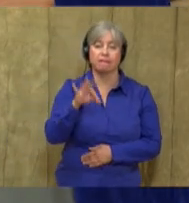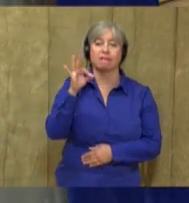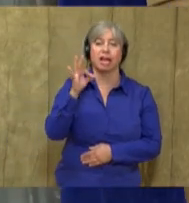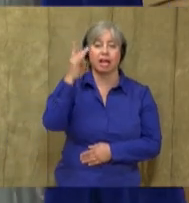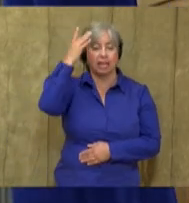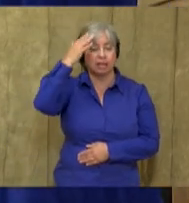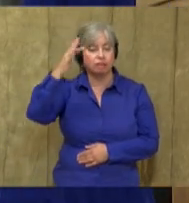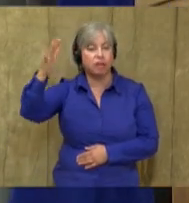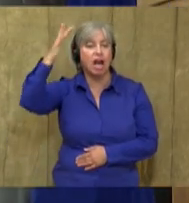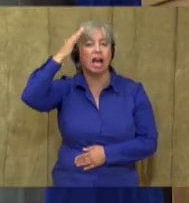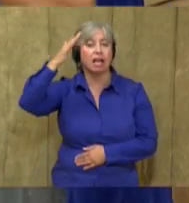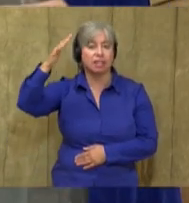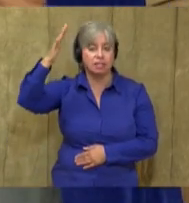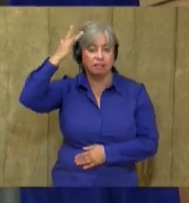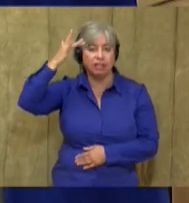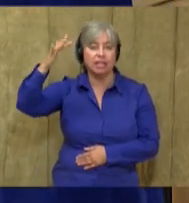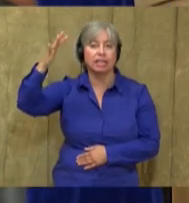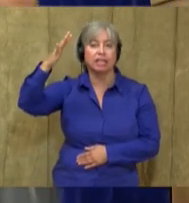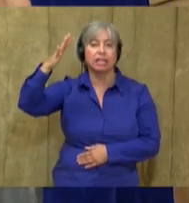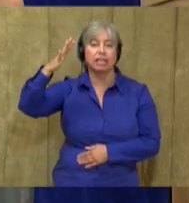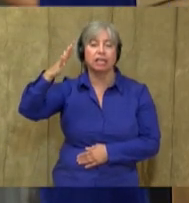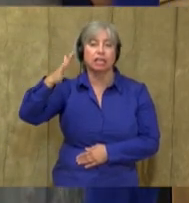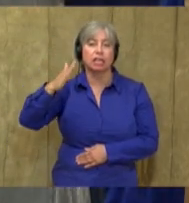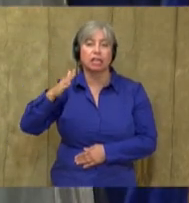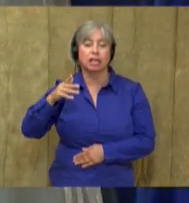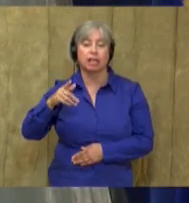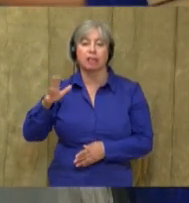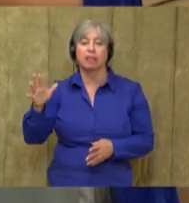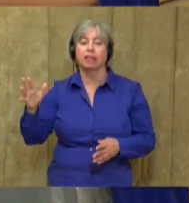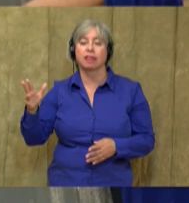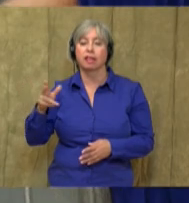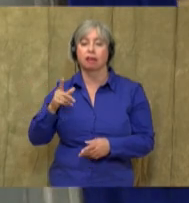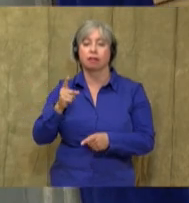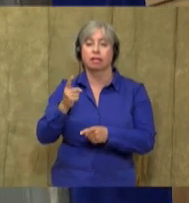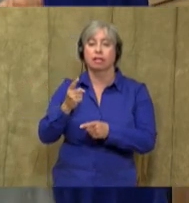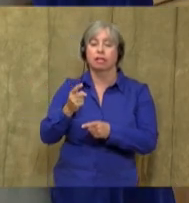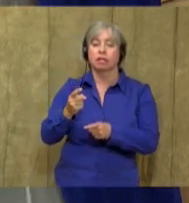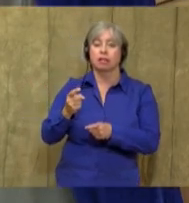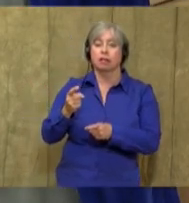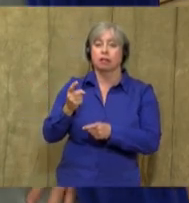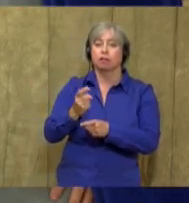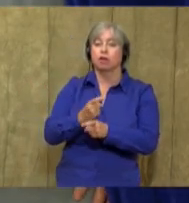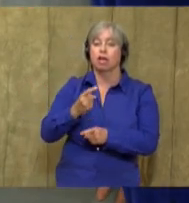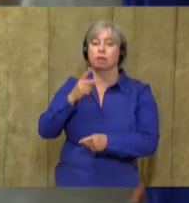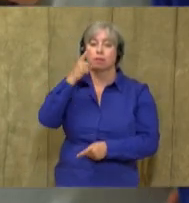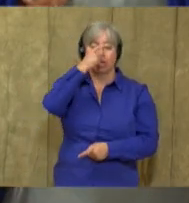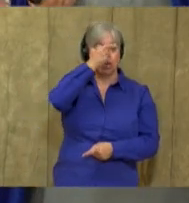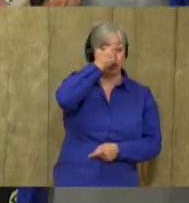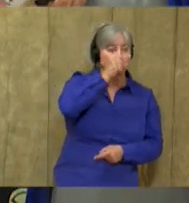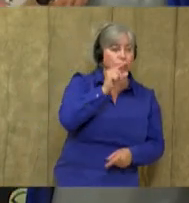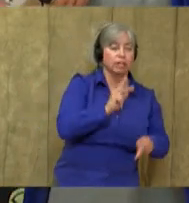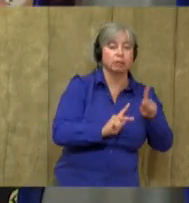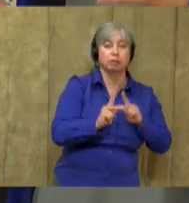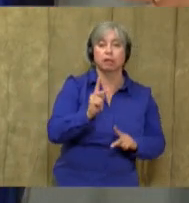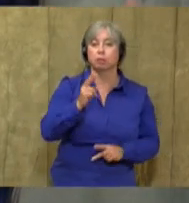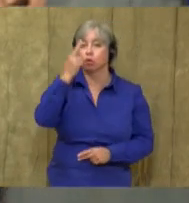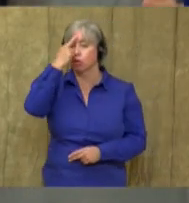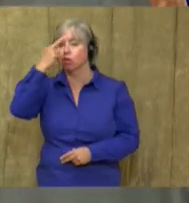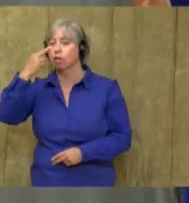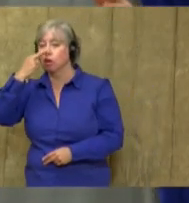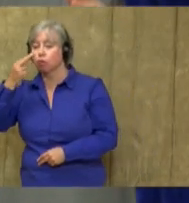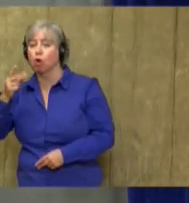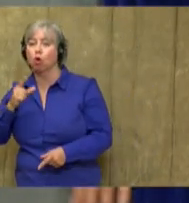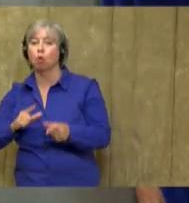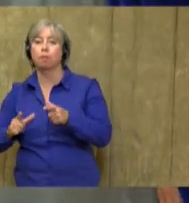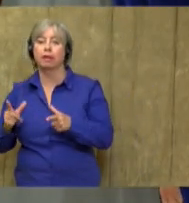philosophy. They're even going to go back and get things from the Greeks and the Romans, and they're going to bring them back, and they're going to start studying those things again. Literature